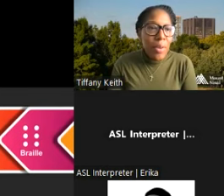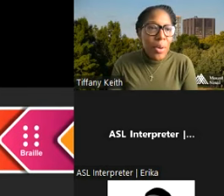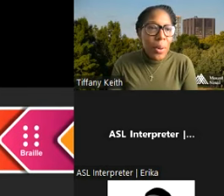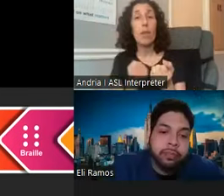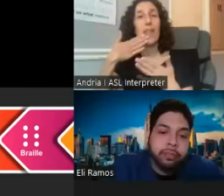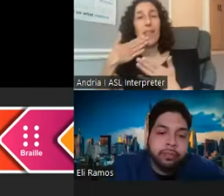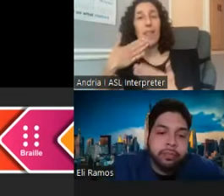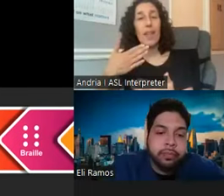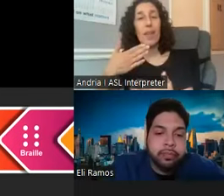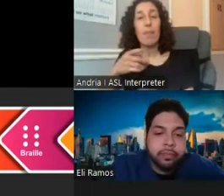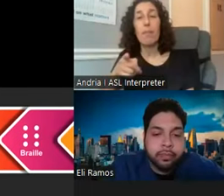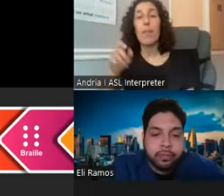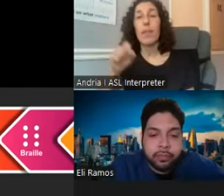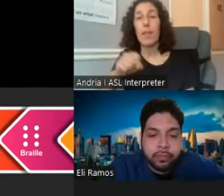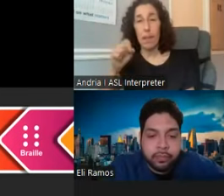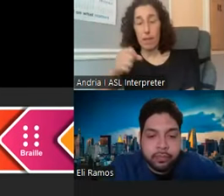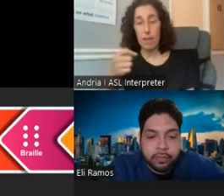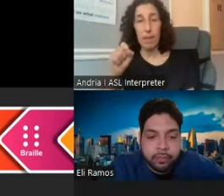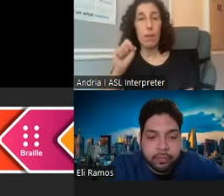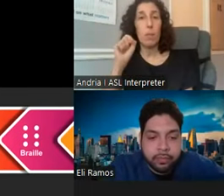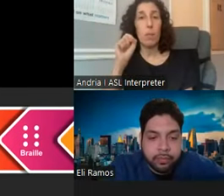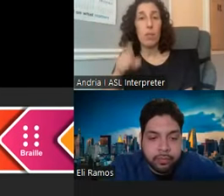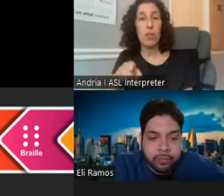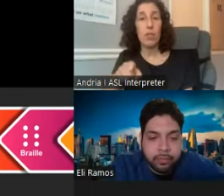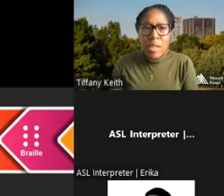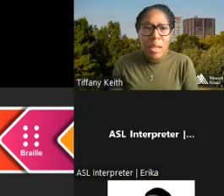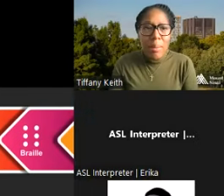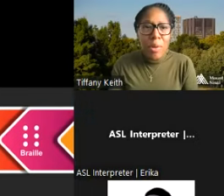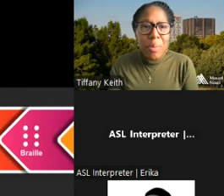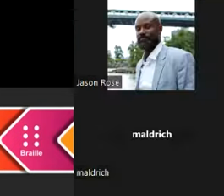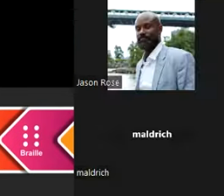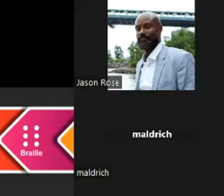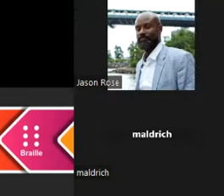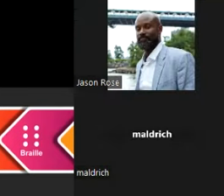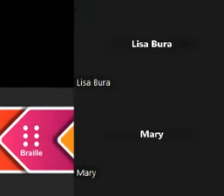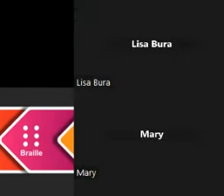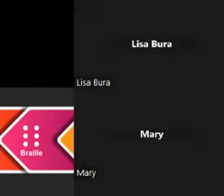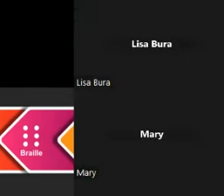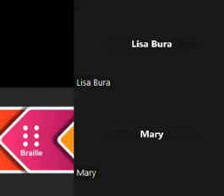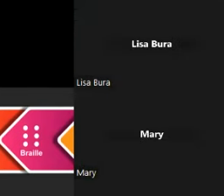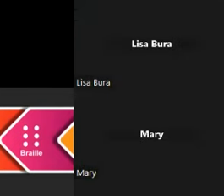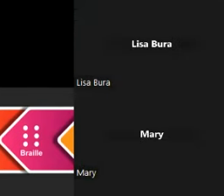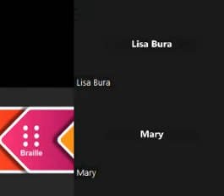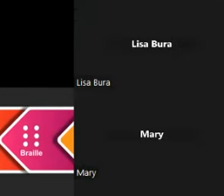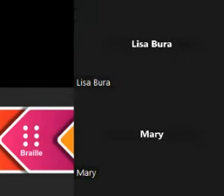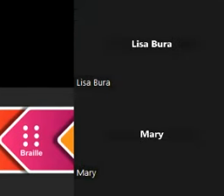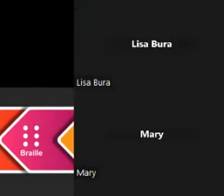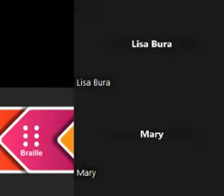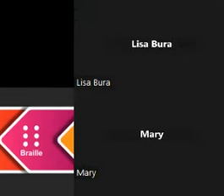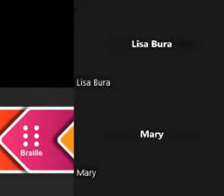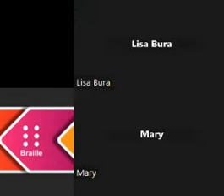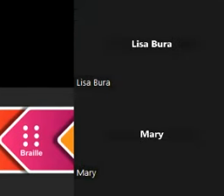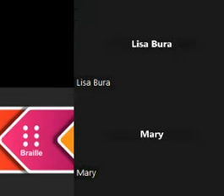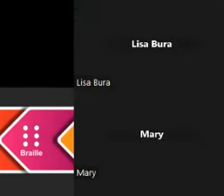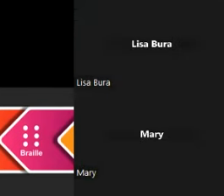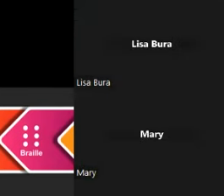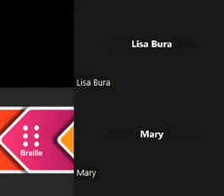do have a question from Elisa. Elisa, you can come off mute or you can put it in the chat if you would